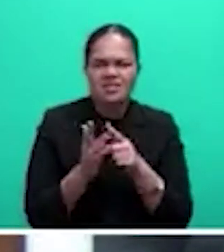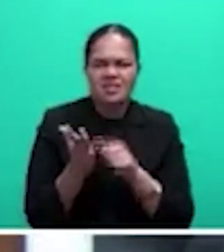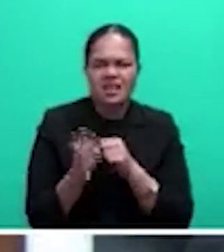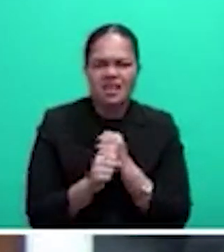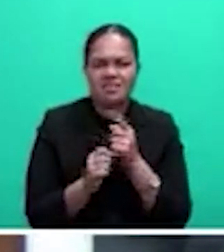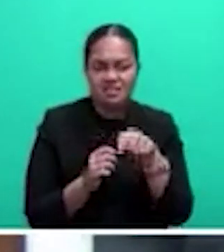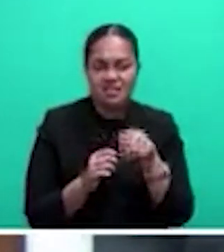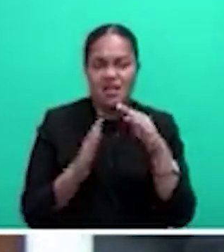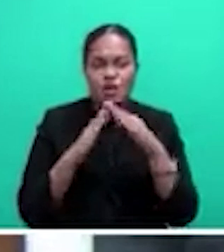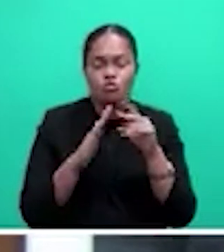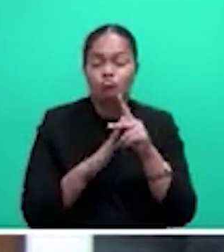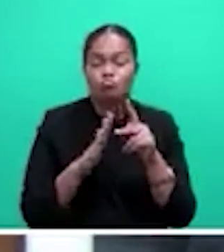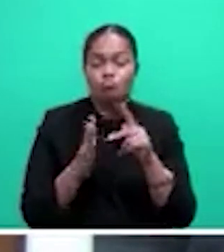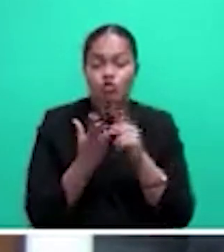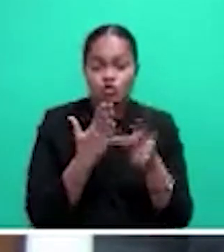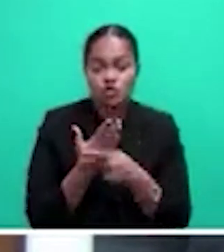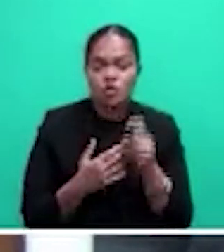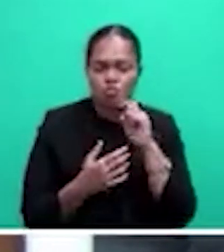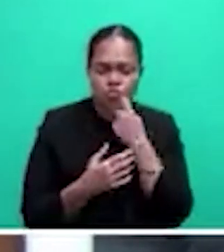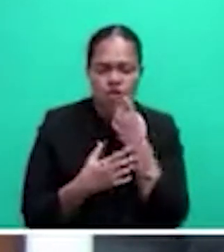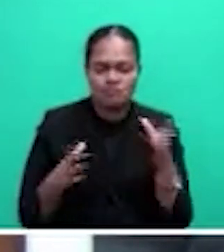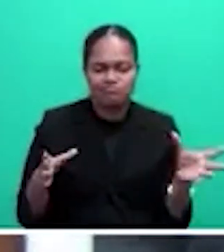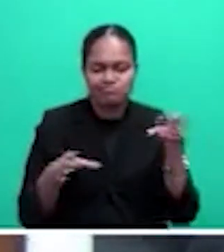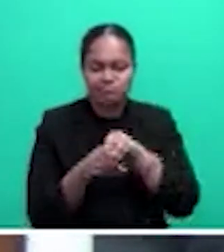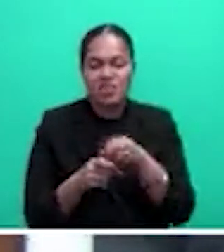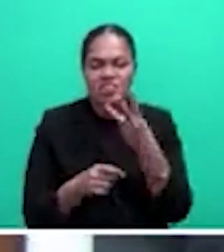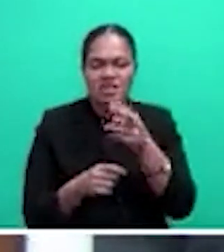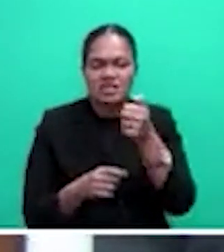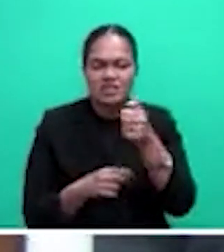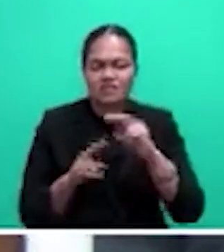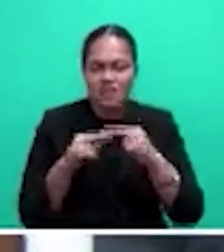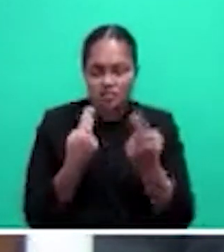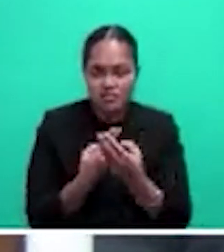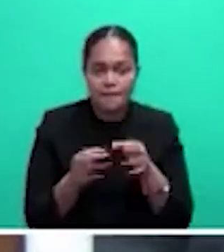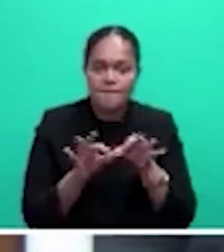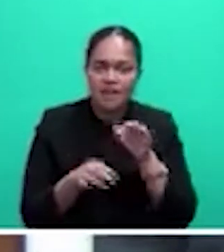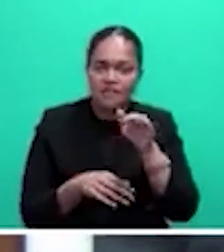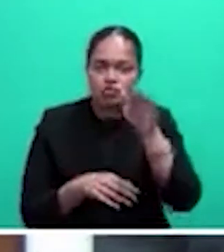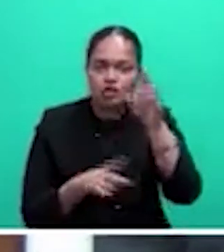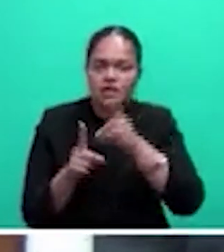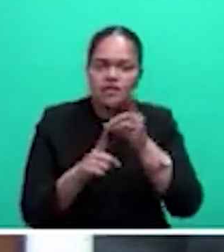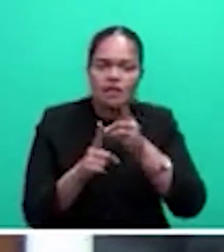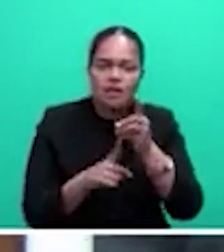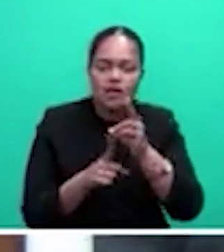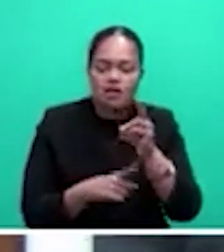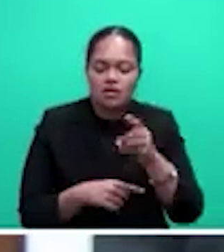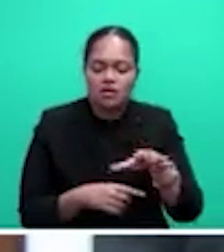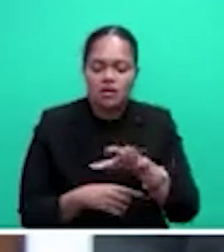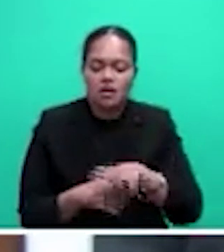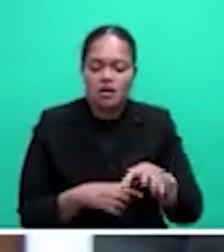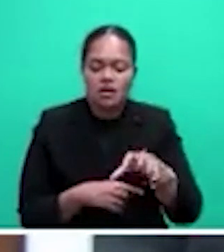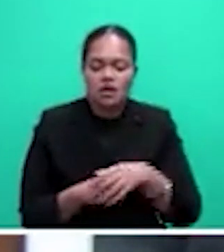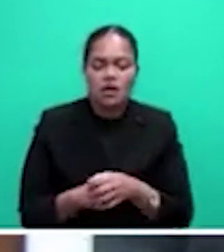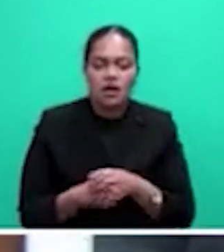project that will accommodate 36 families and a further plan future development around G2 Estate for